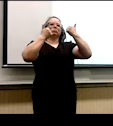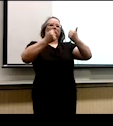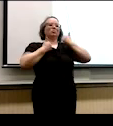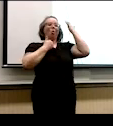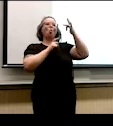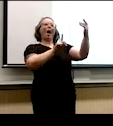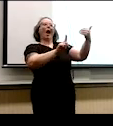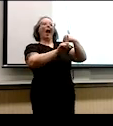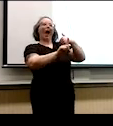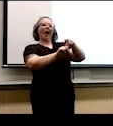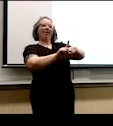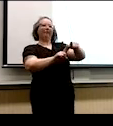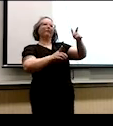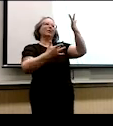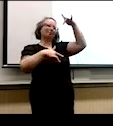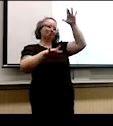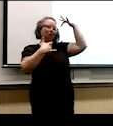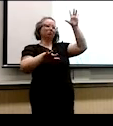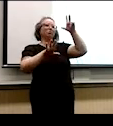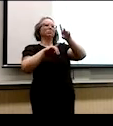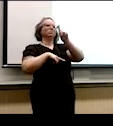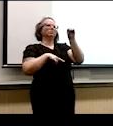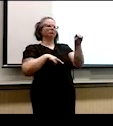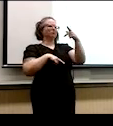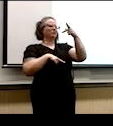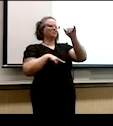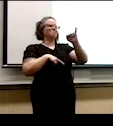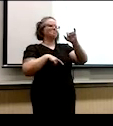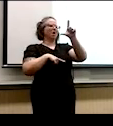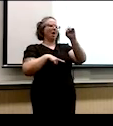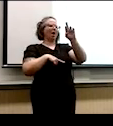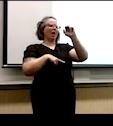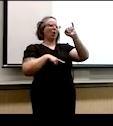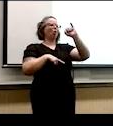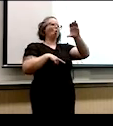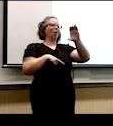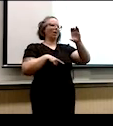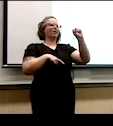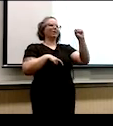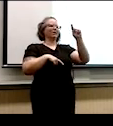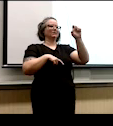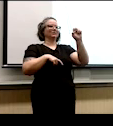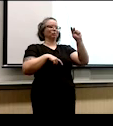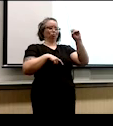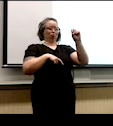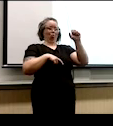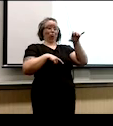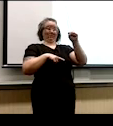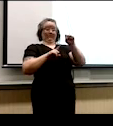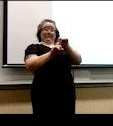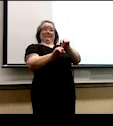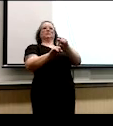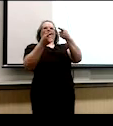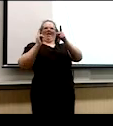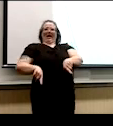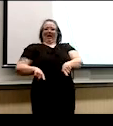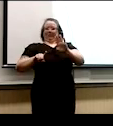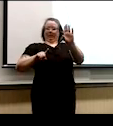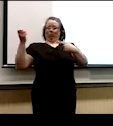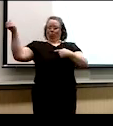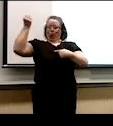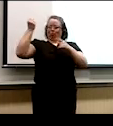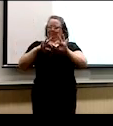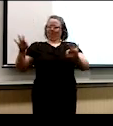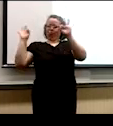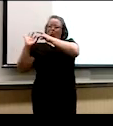stenosis. Next step, in the last year or so, I have a good friend, he's a former professor at the university,